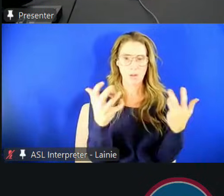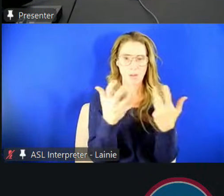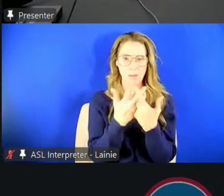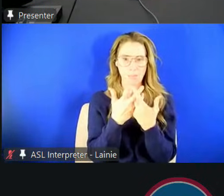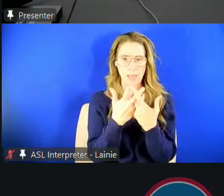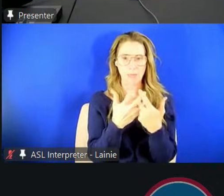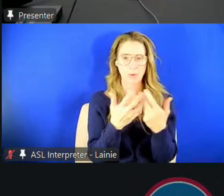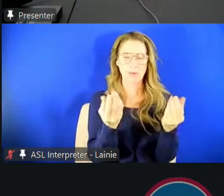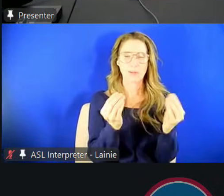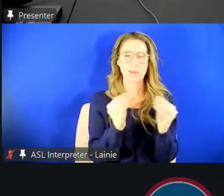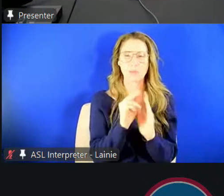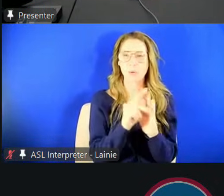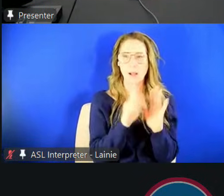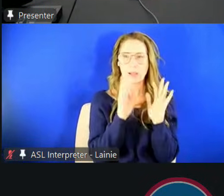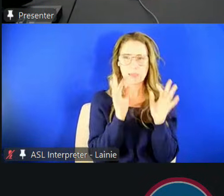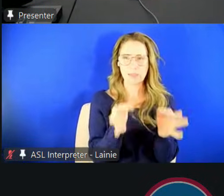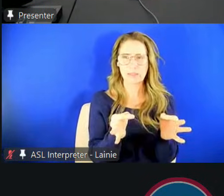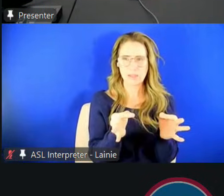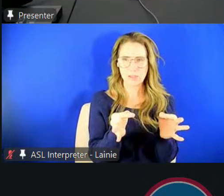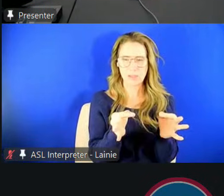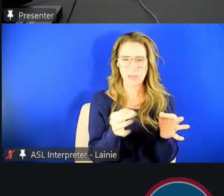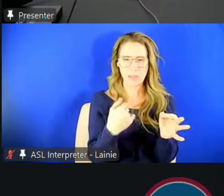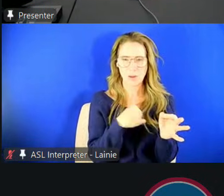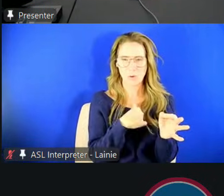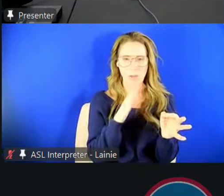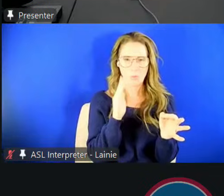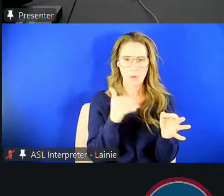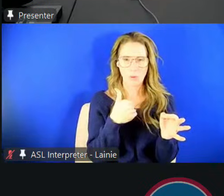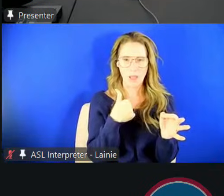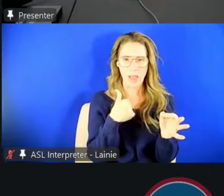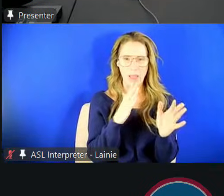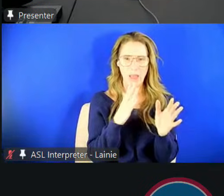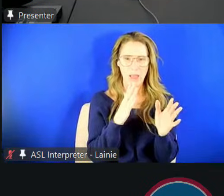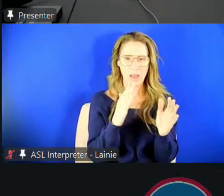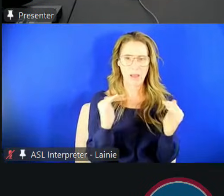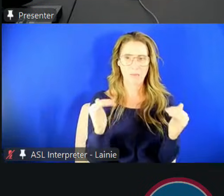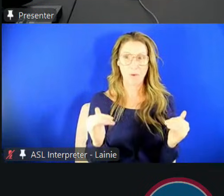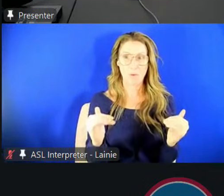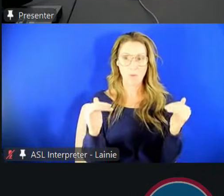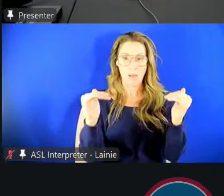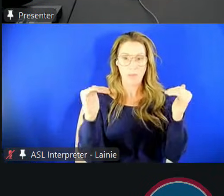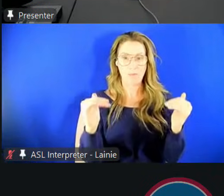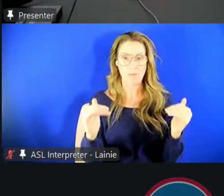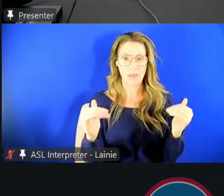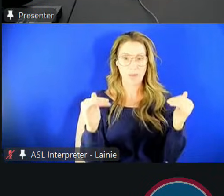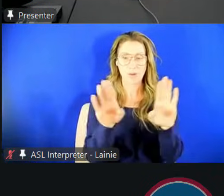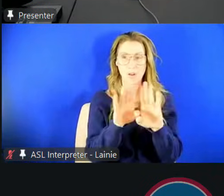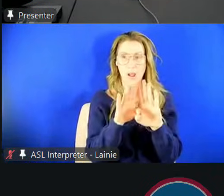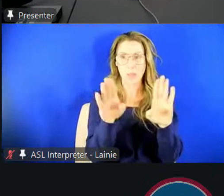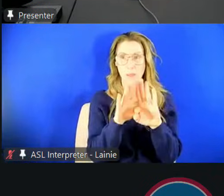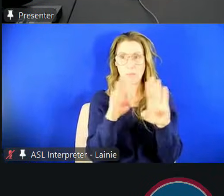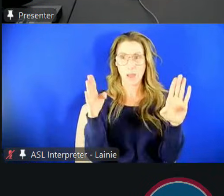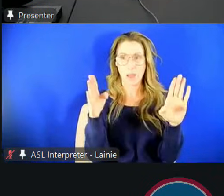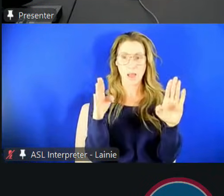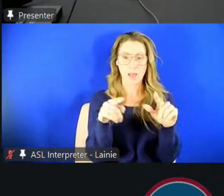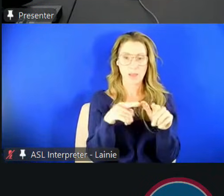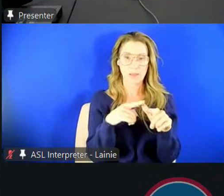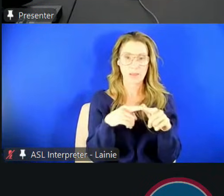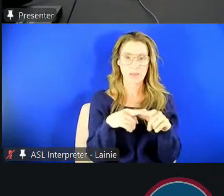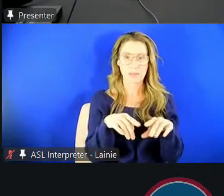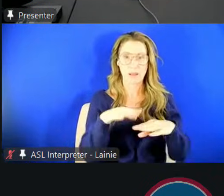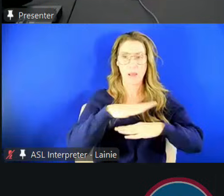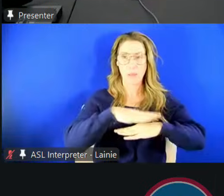decision of, are we going to have validators, at multiple doors on the bus? Is it going to be on the platform? Are we going